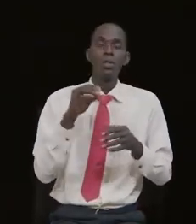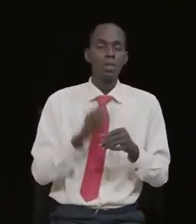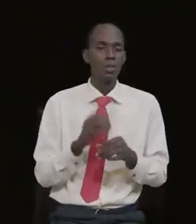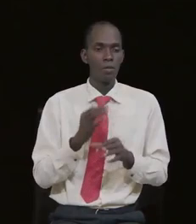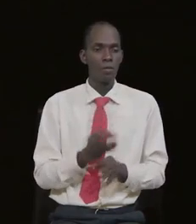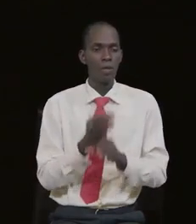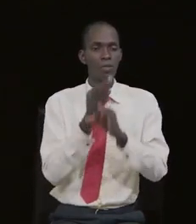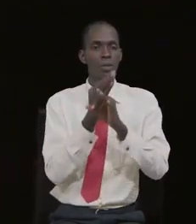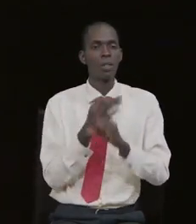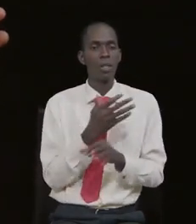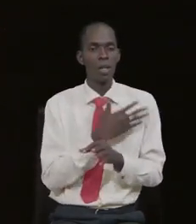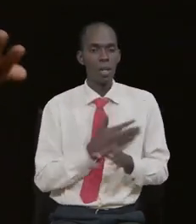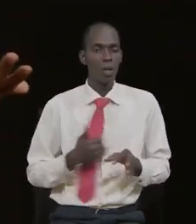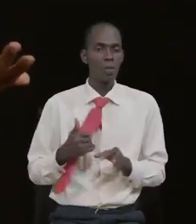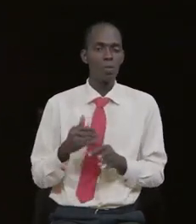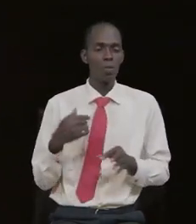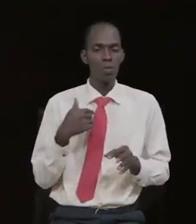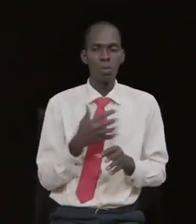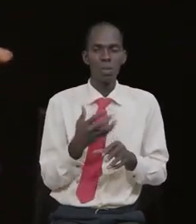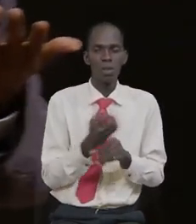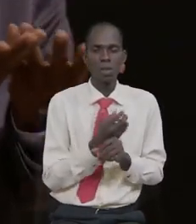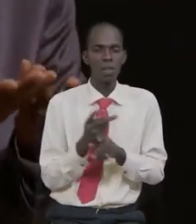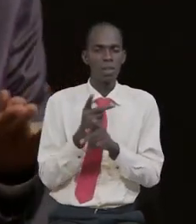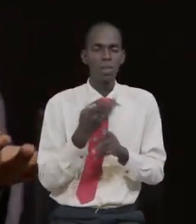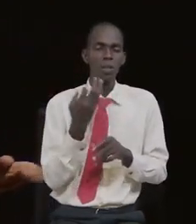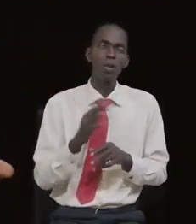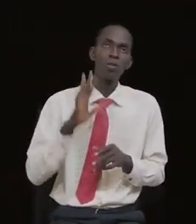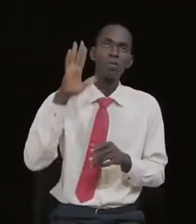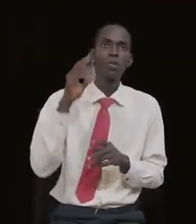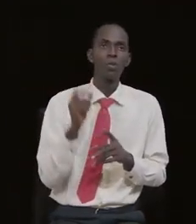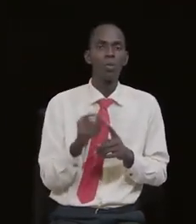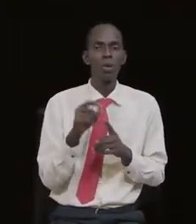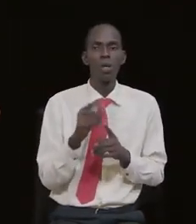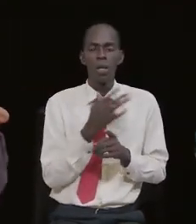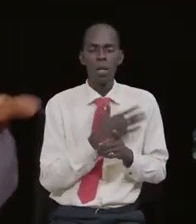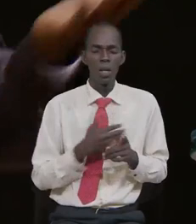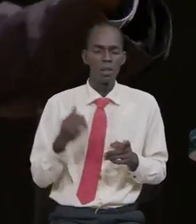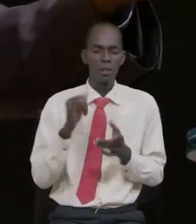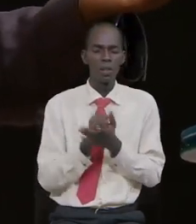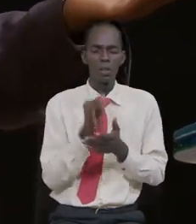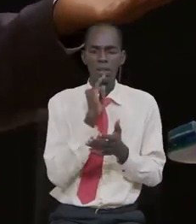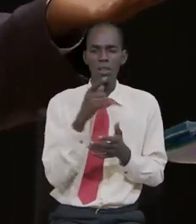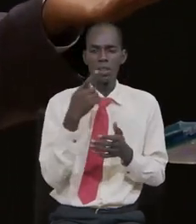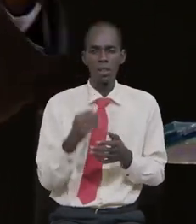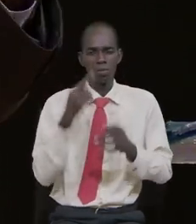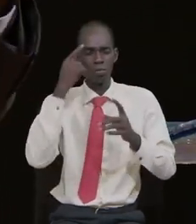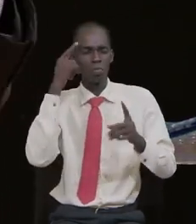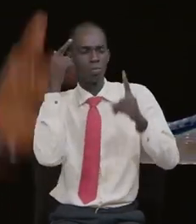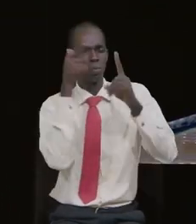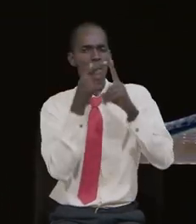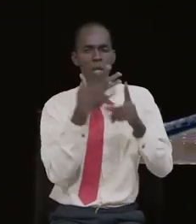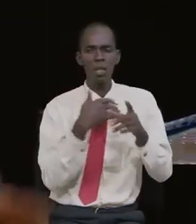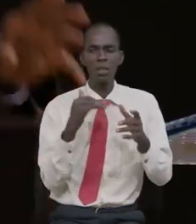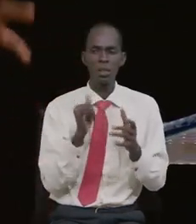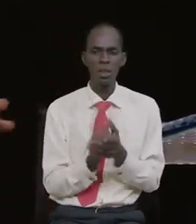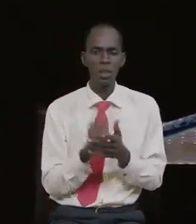take care of His word in faithfulness and obedience to the Lord. That's the condition. And they said, the God